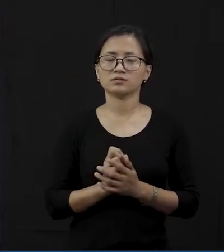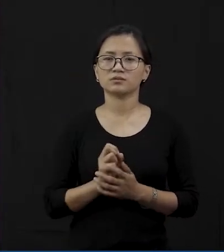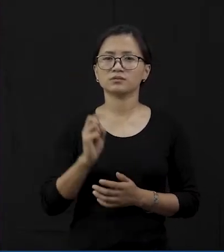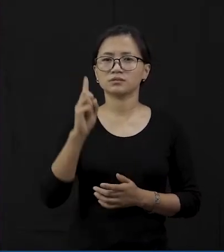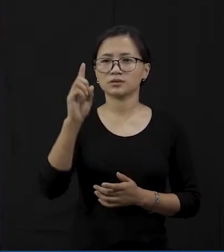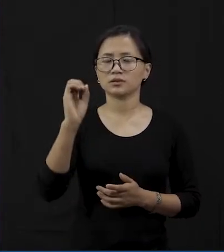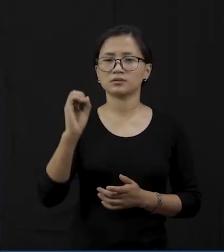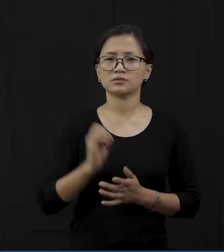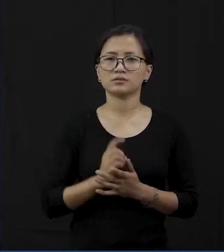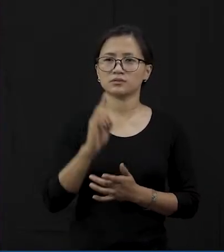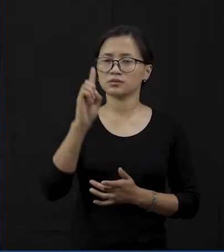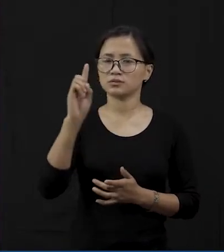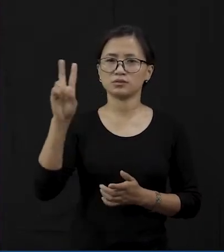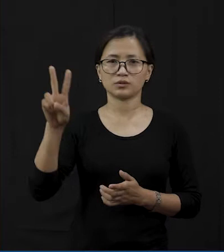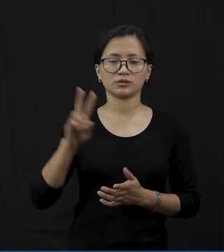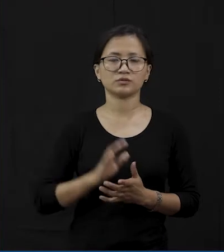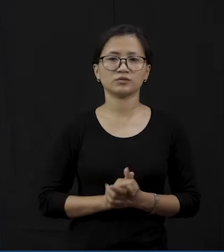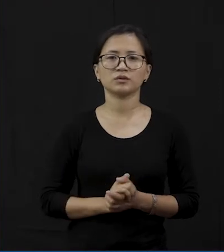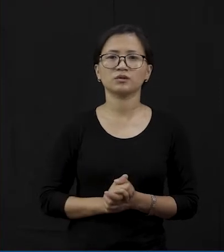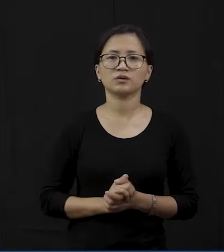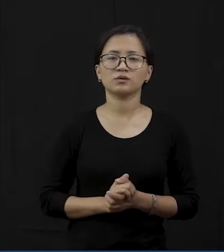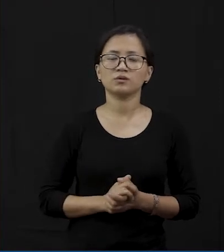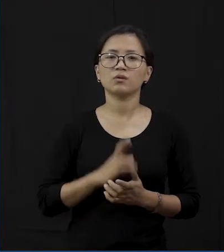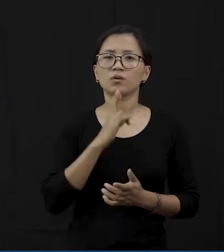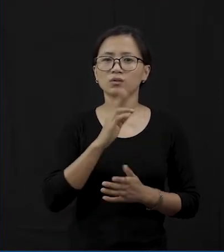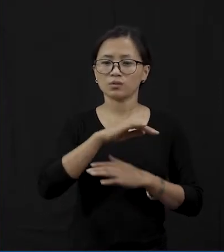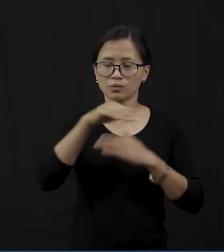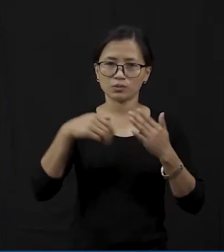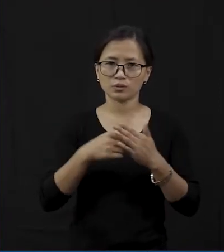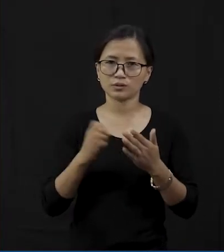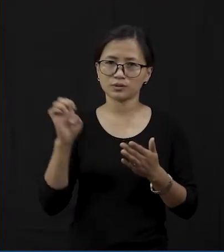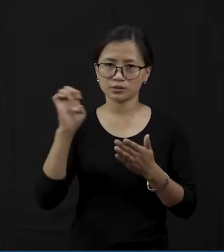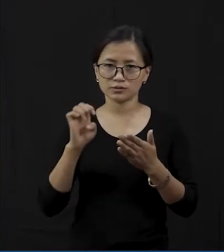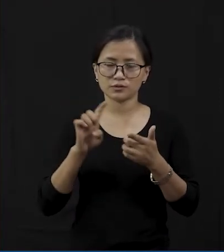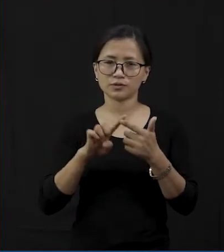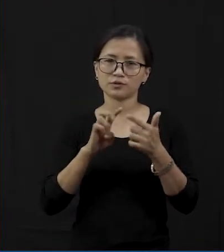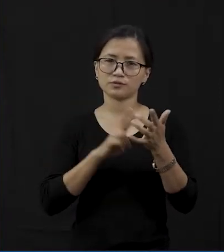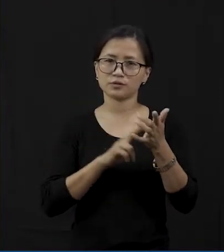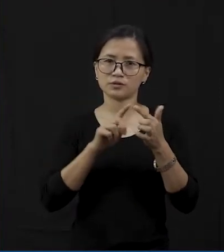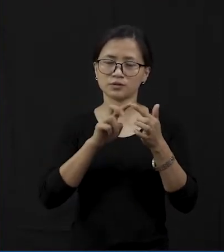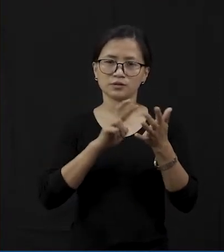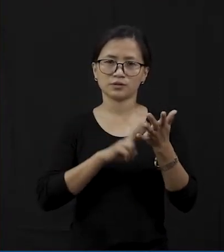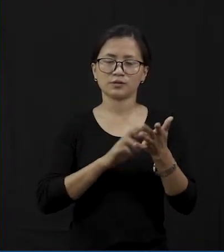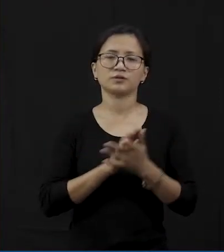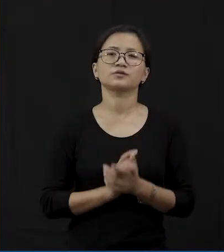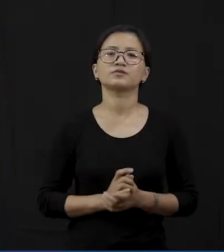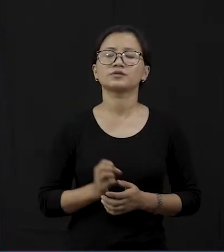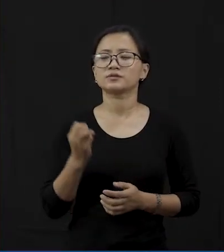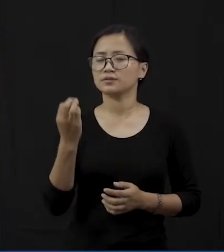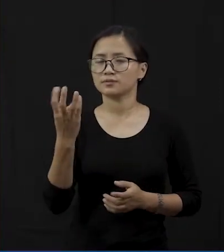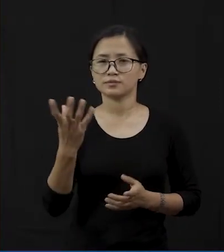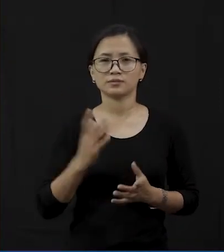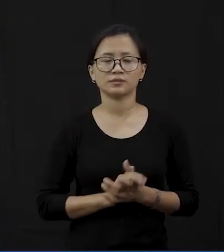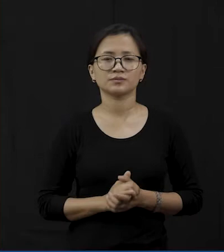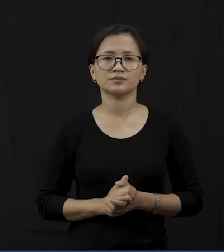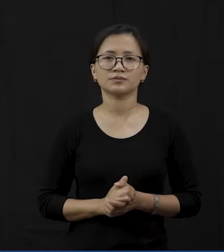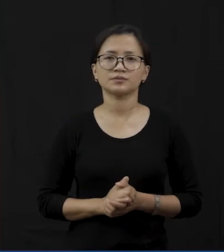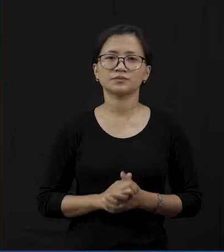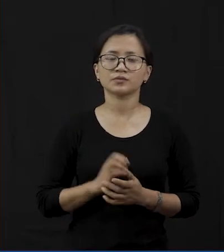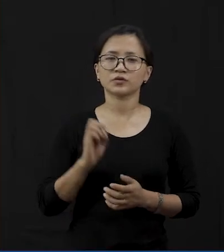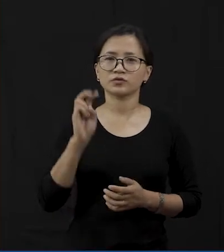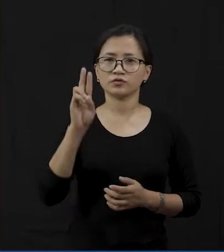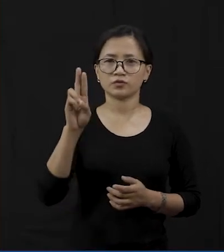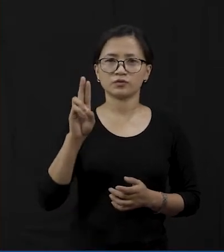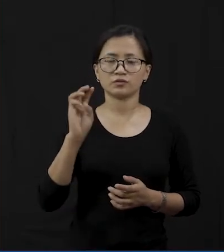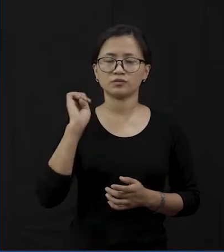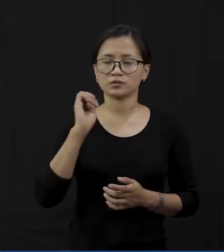8, 10, and 12 are all even numbers. So let's see an examples of 4. Let's divide